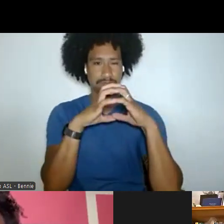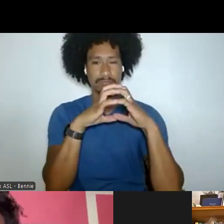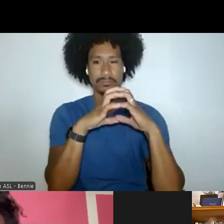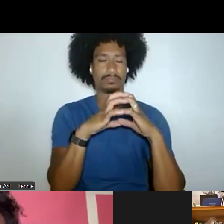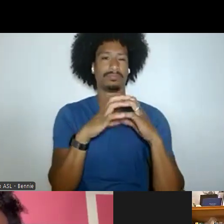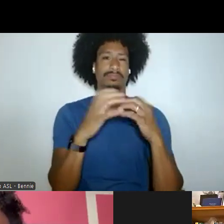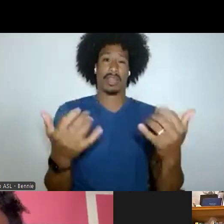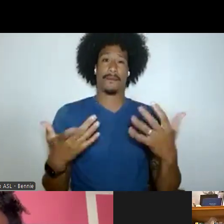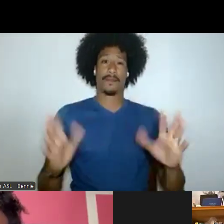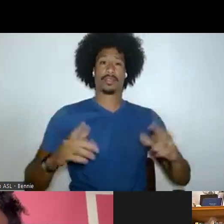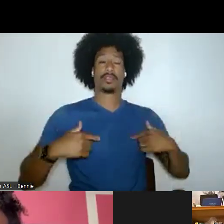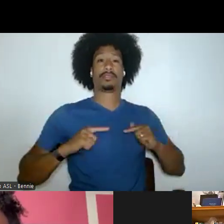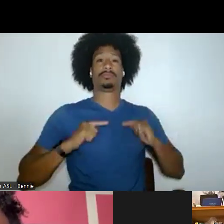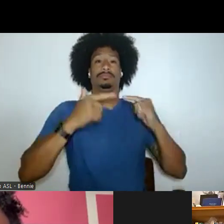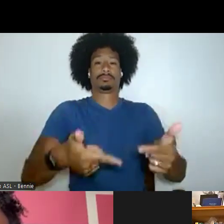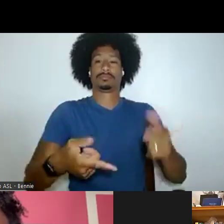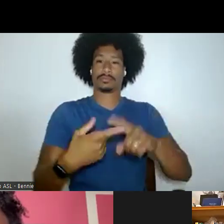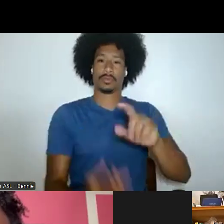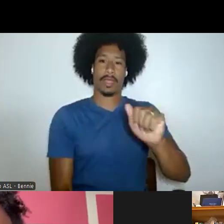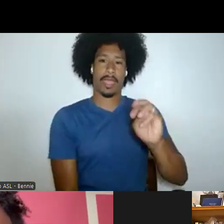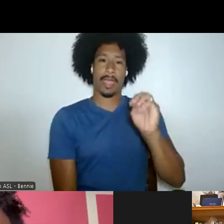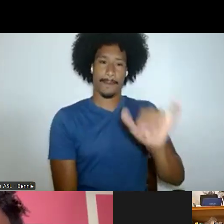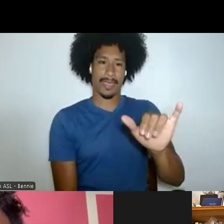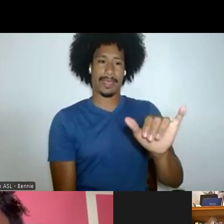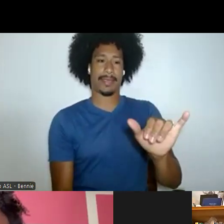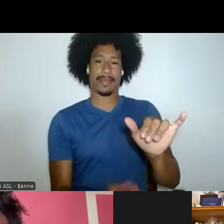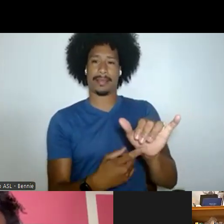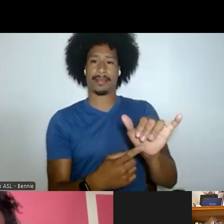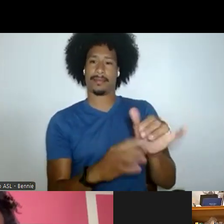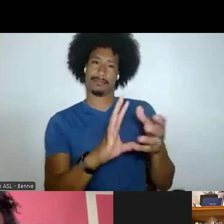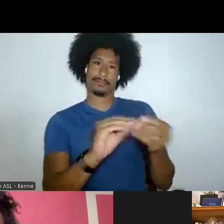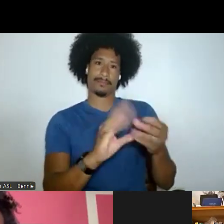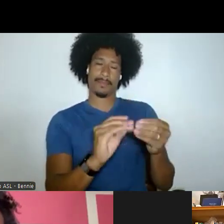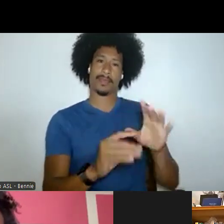about the Discord server that I just mentioned.